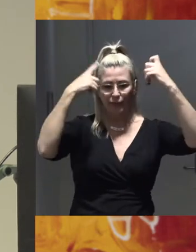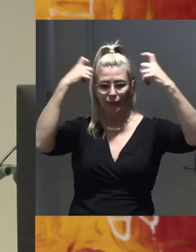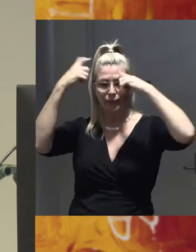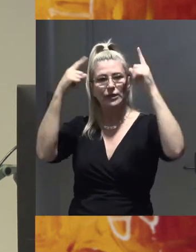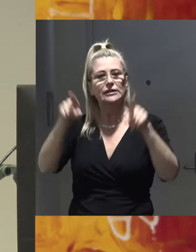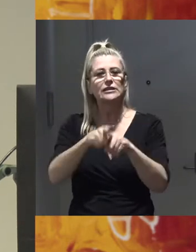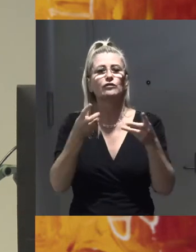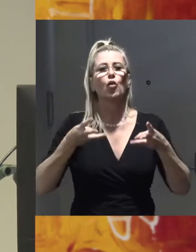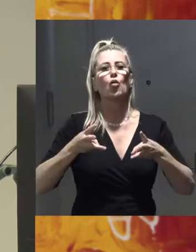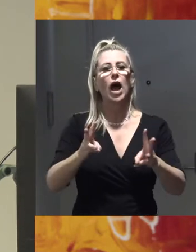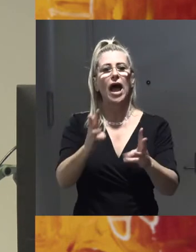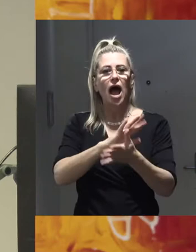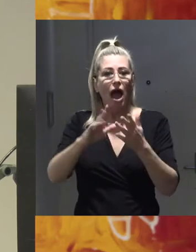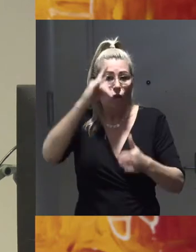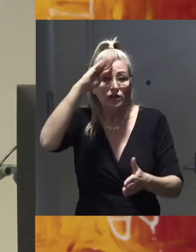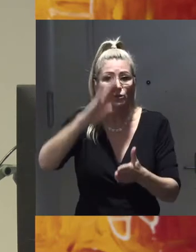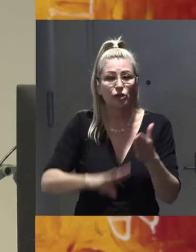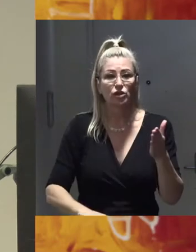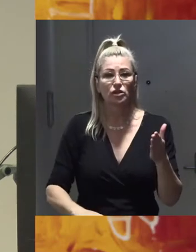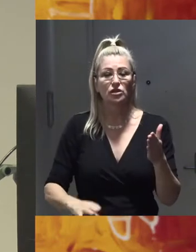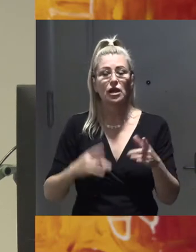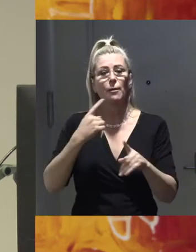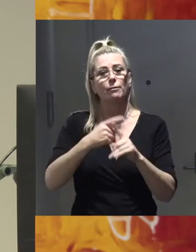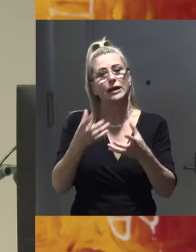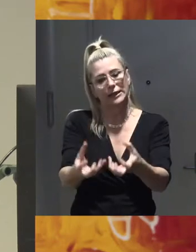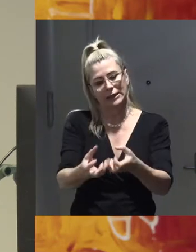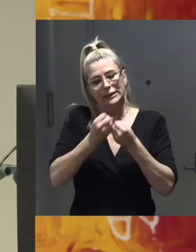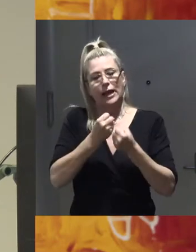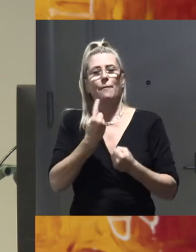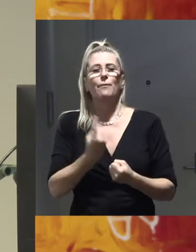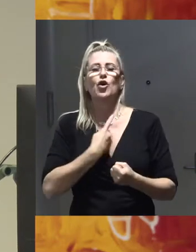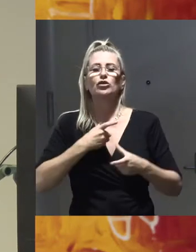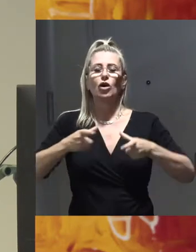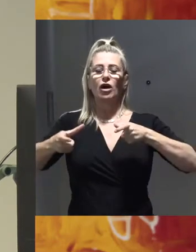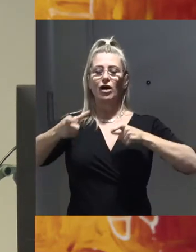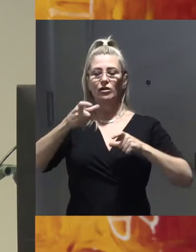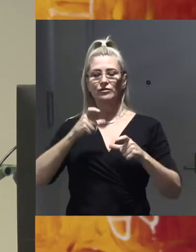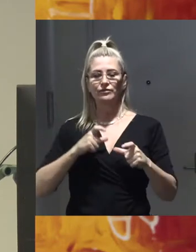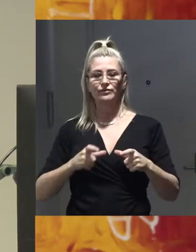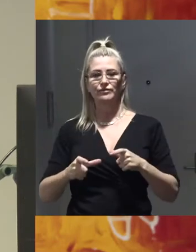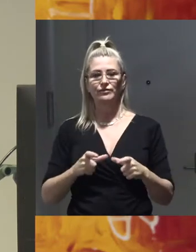experiencing, and a way to regain a sense of personal control.